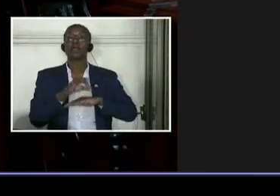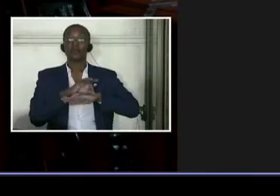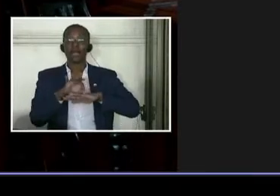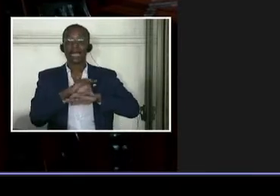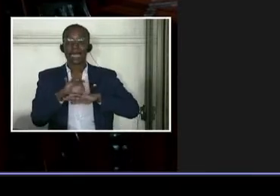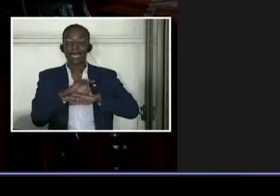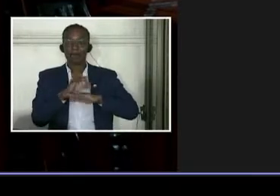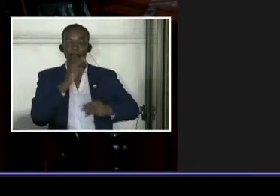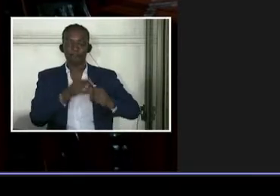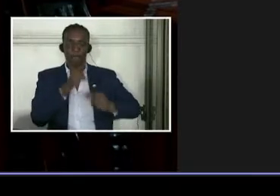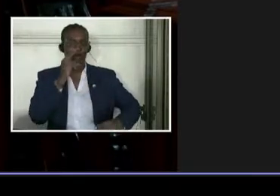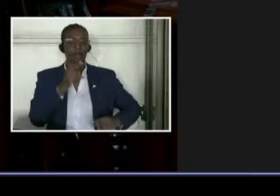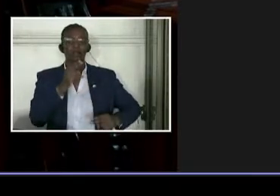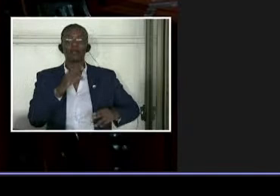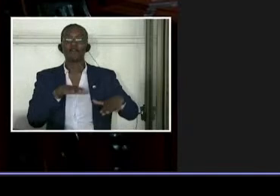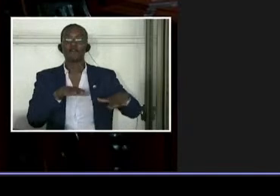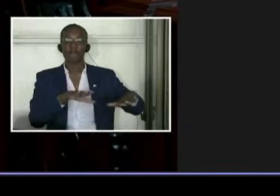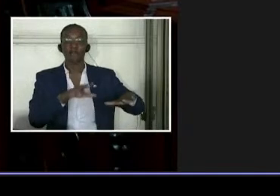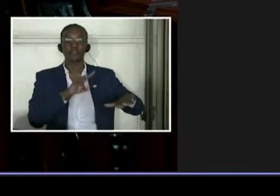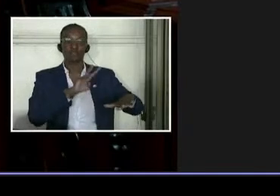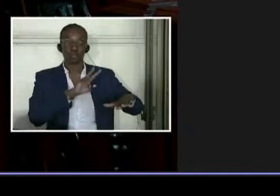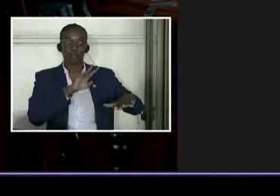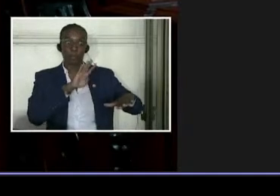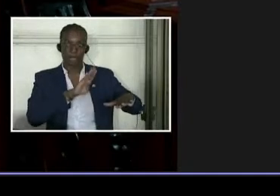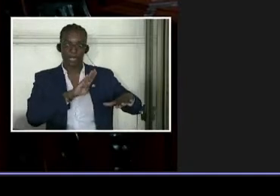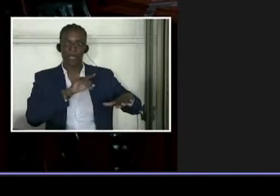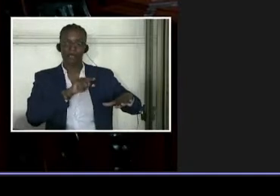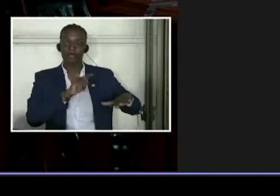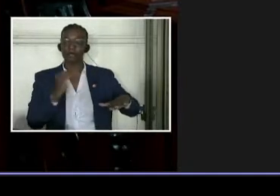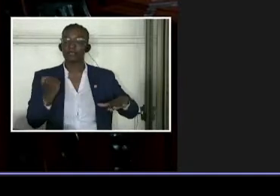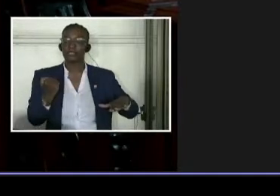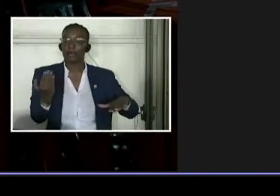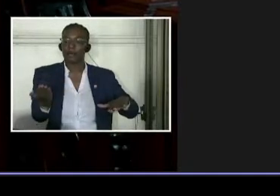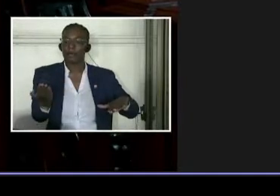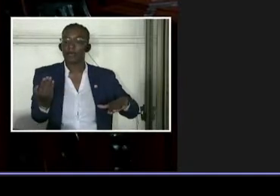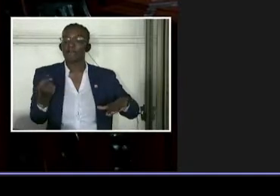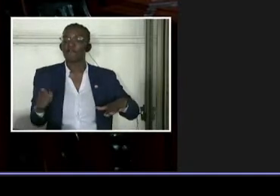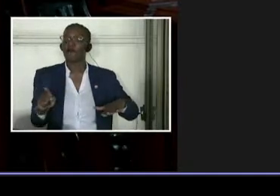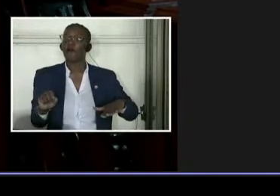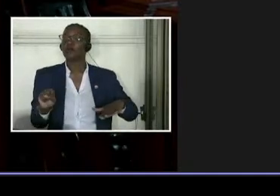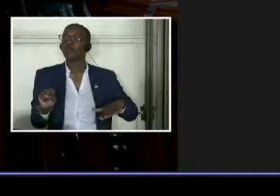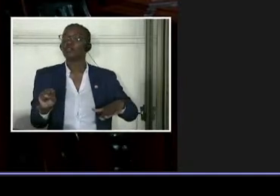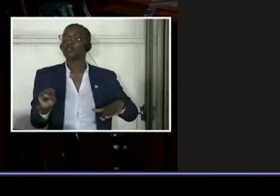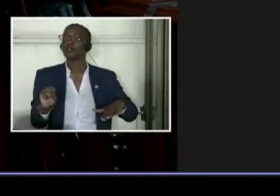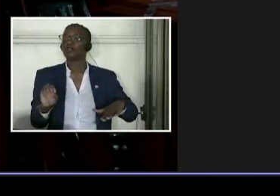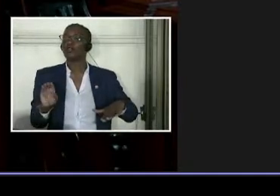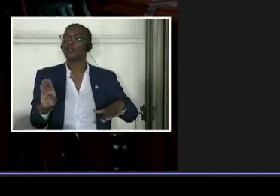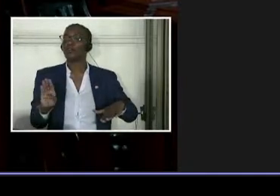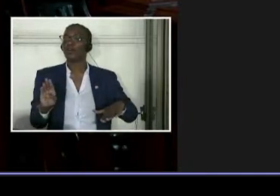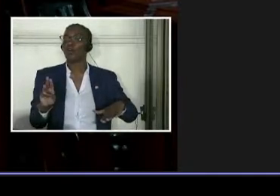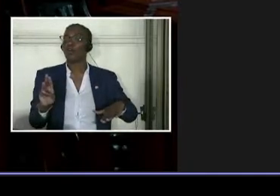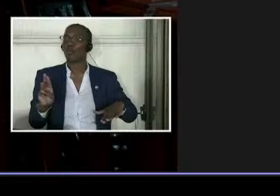Planning has been finalized for phase 2B and has been submitted for SPLUMA approval. The procurement of the